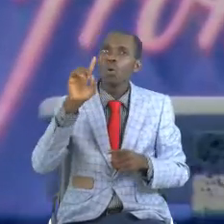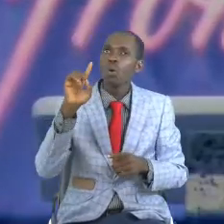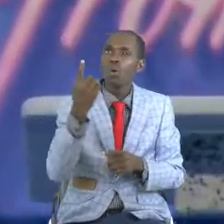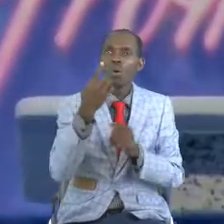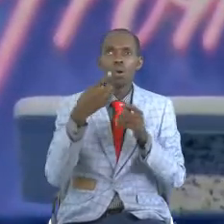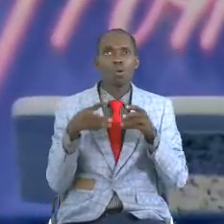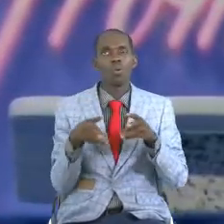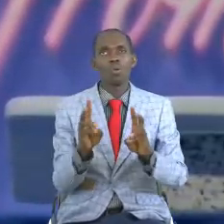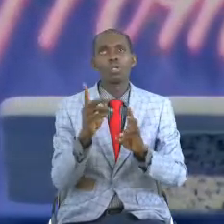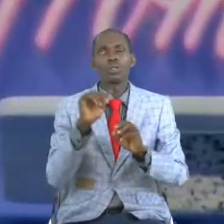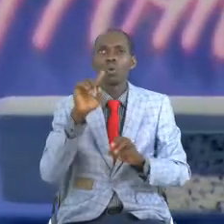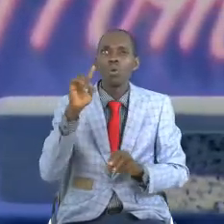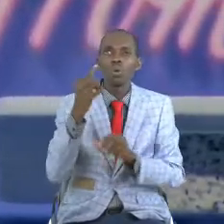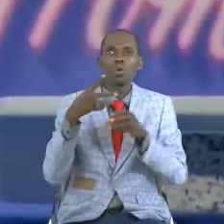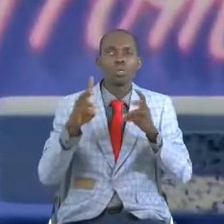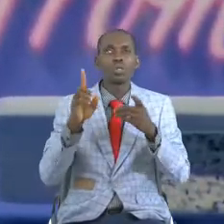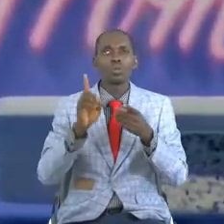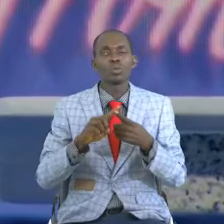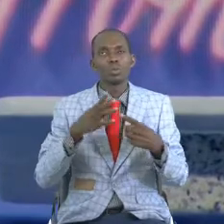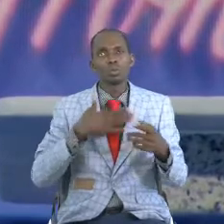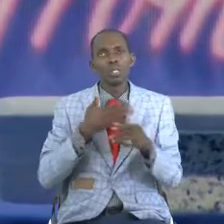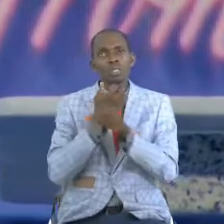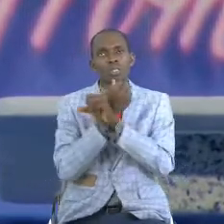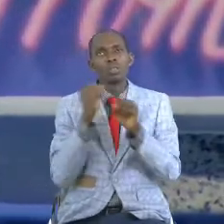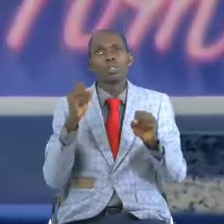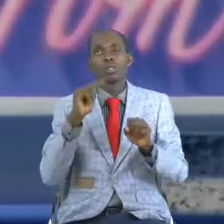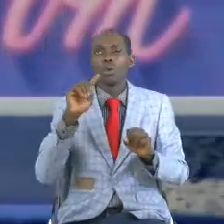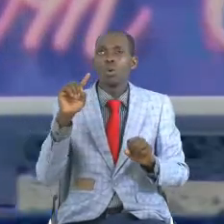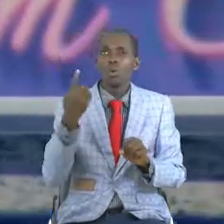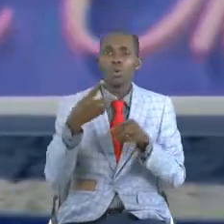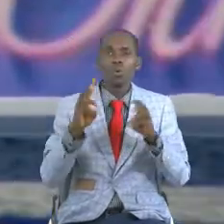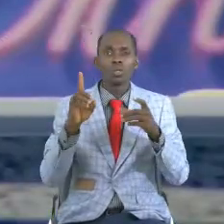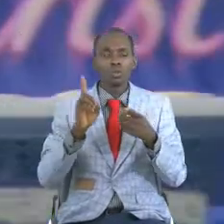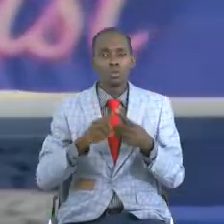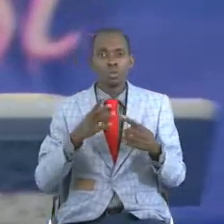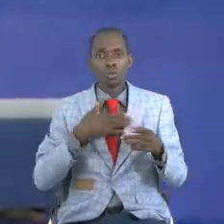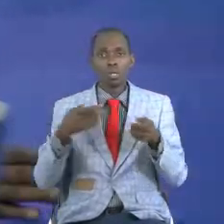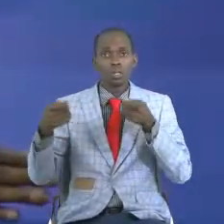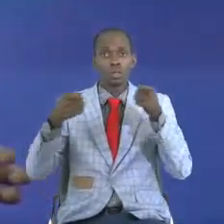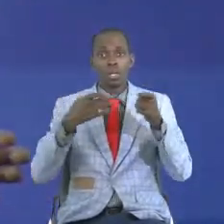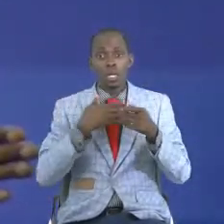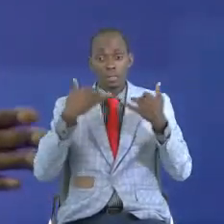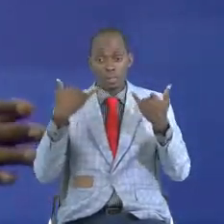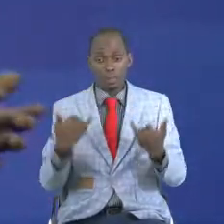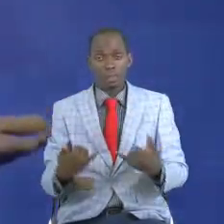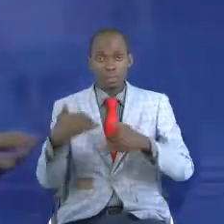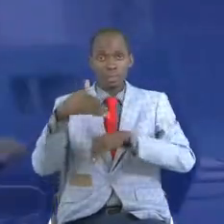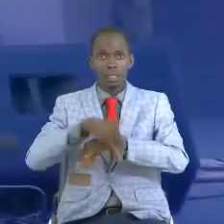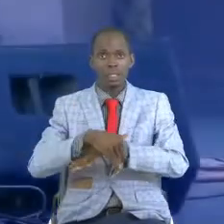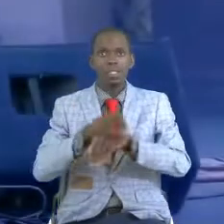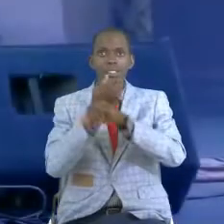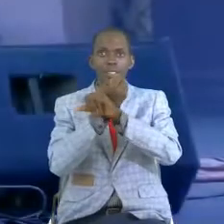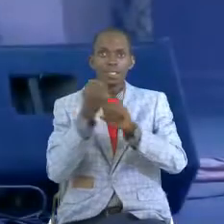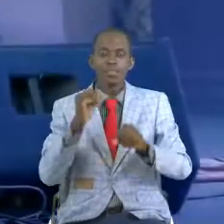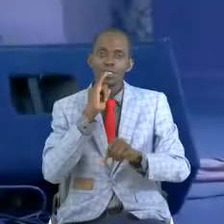the only way to salvation and the only way to dominion, and tonight salvation is